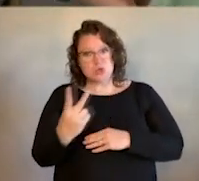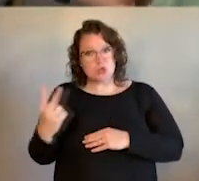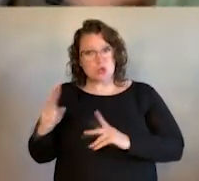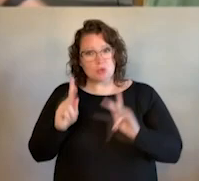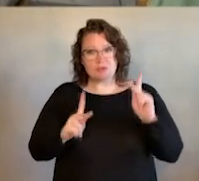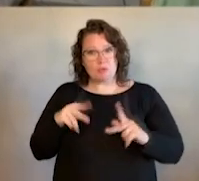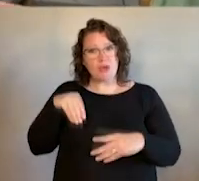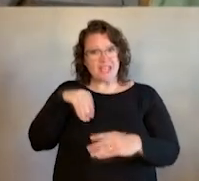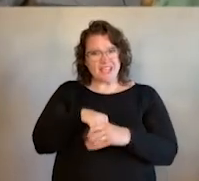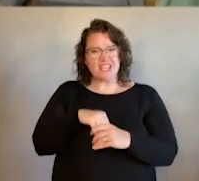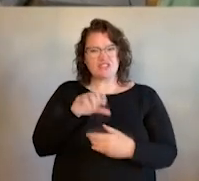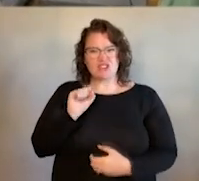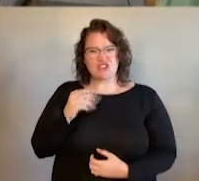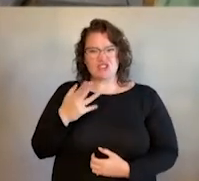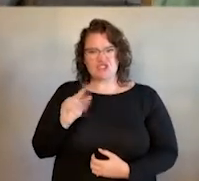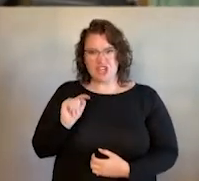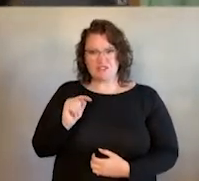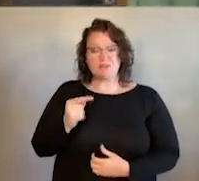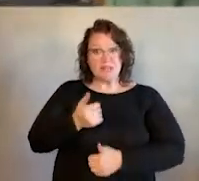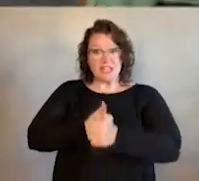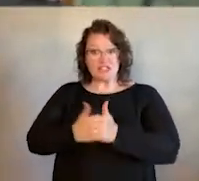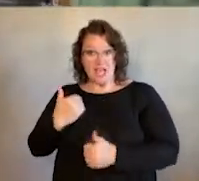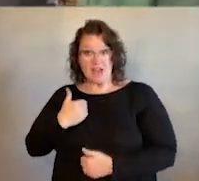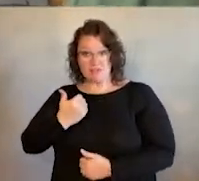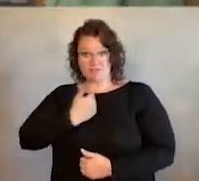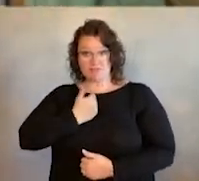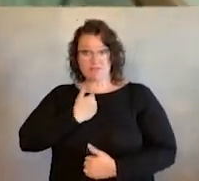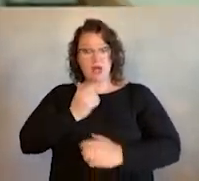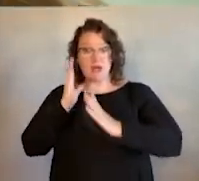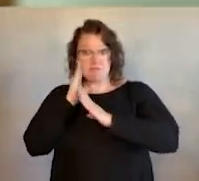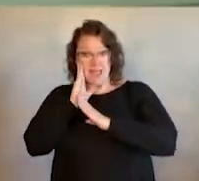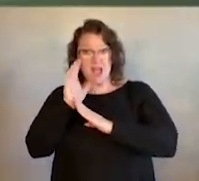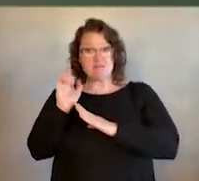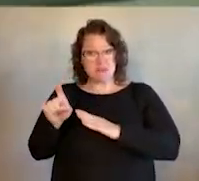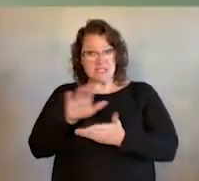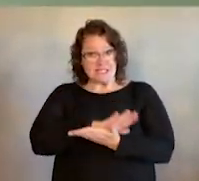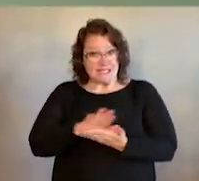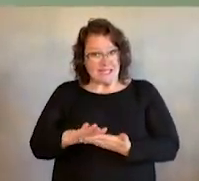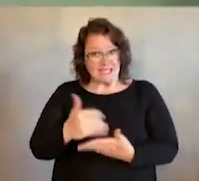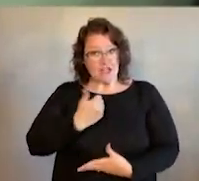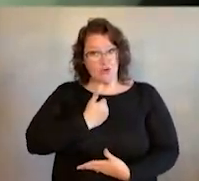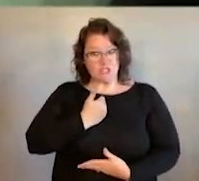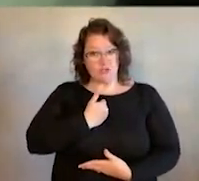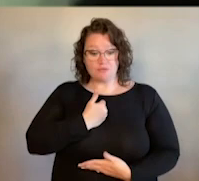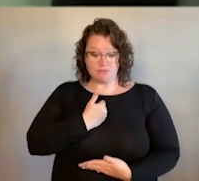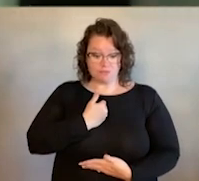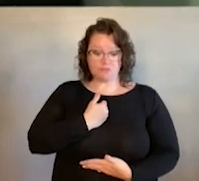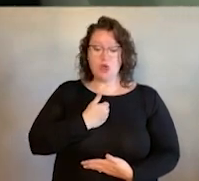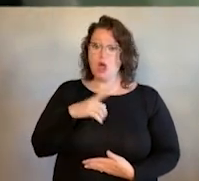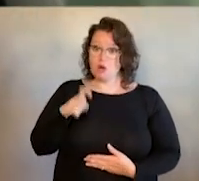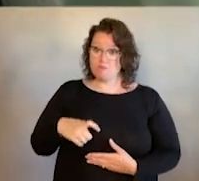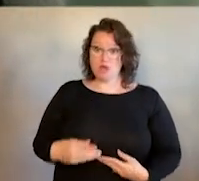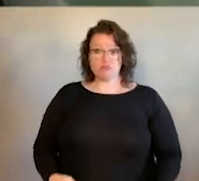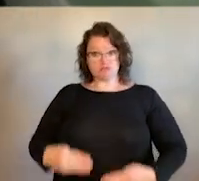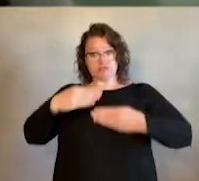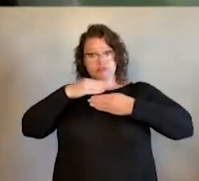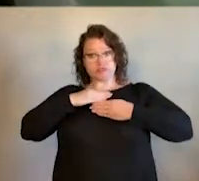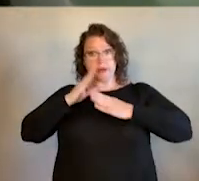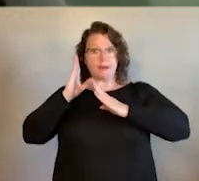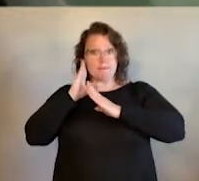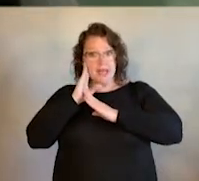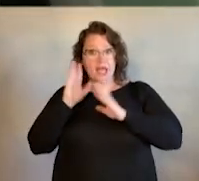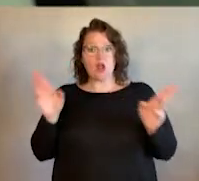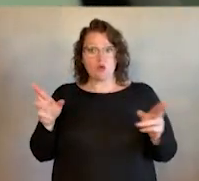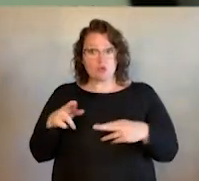shift. And we all get our own bed that we are required to keep clean. So we, like everybody else, in the morning we have to make our beds, make sure our